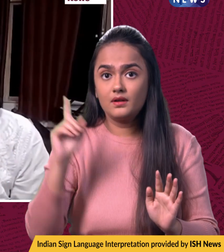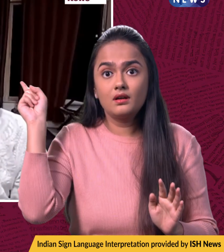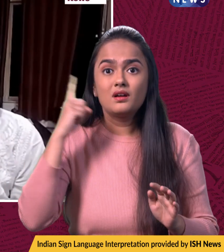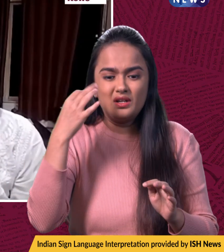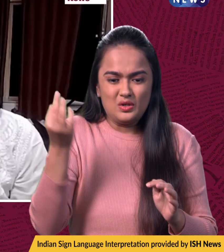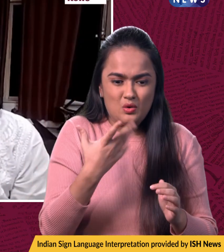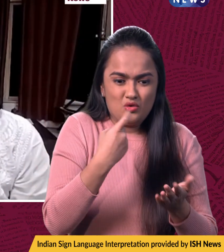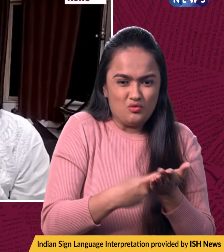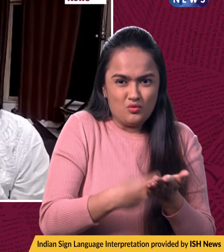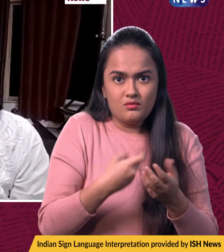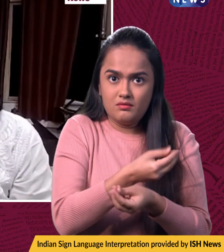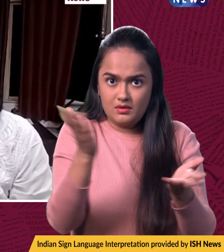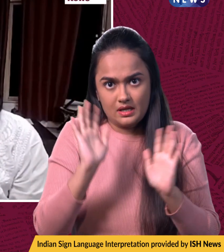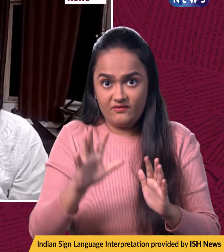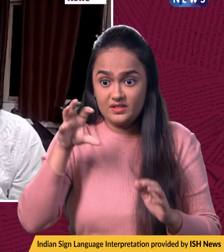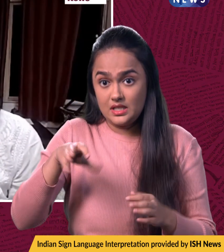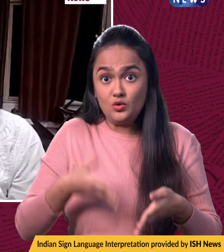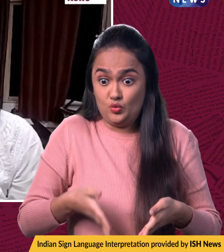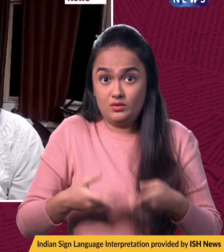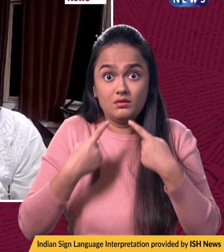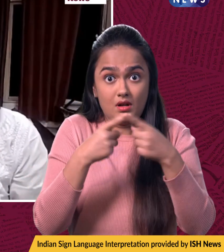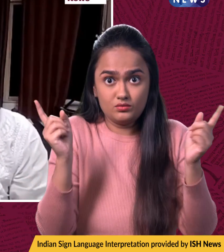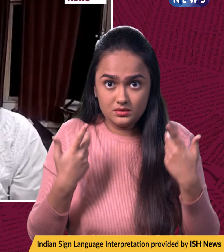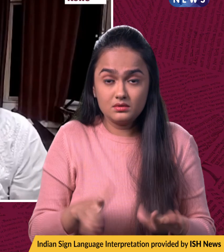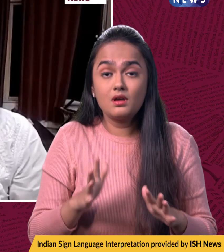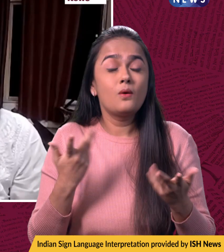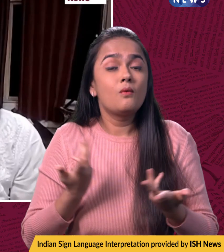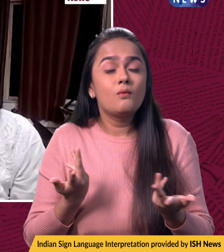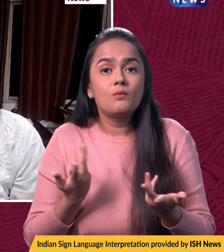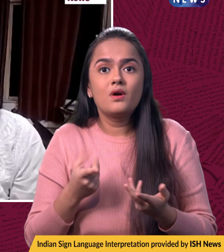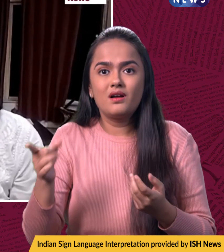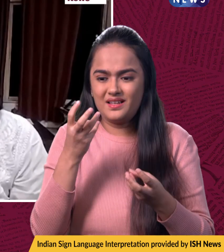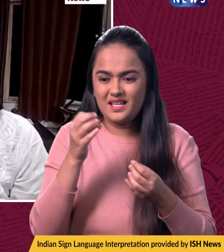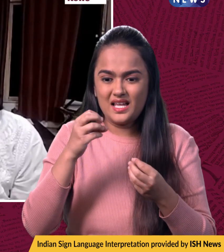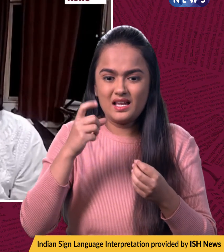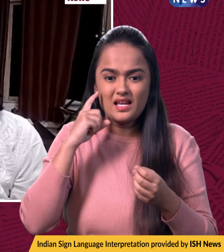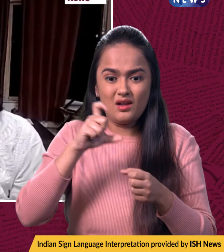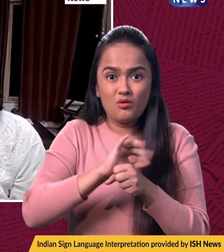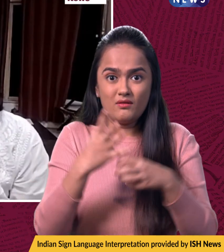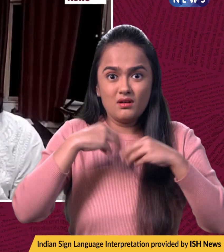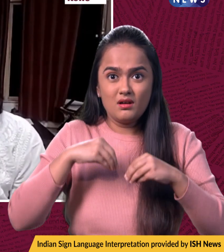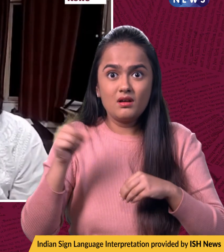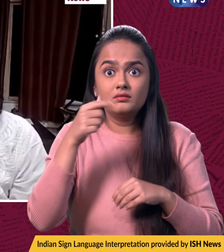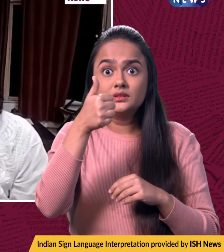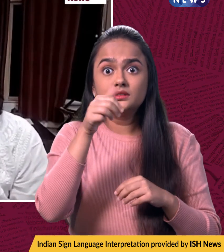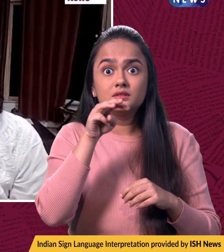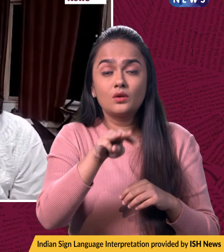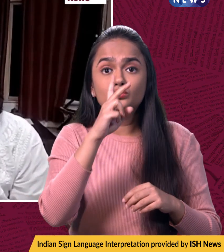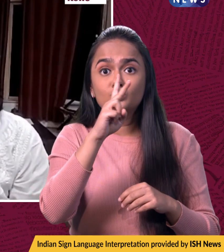fresh restrictions that have been announced by the state today because the number of cases were